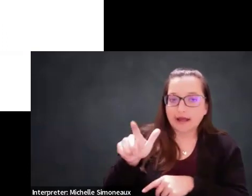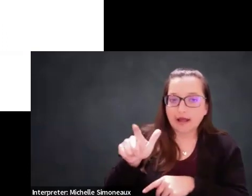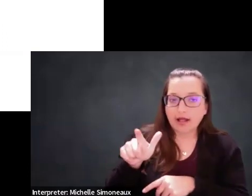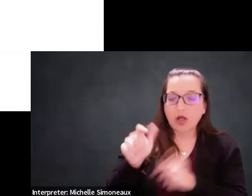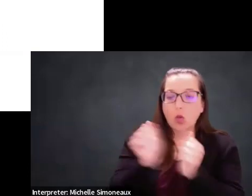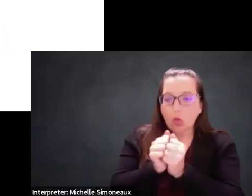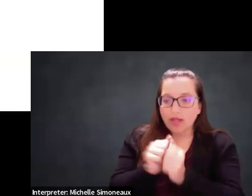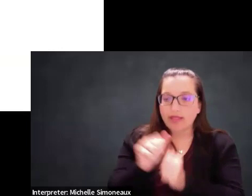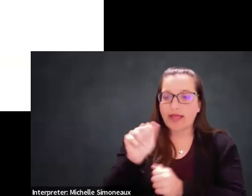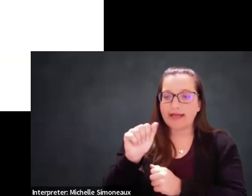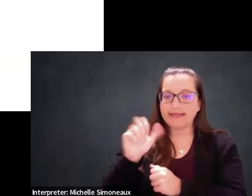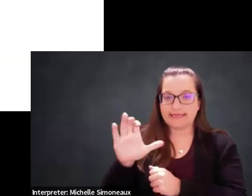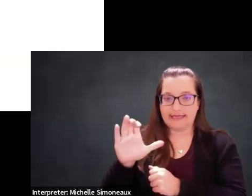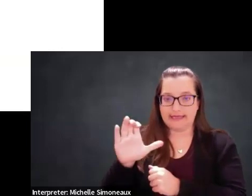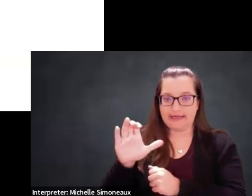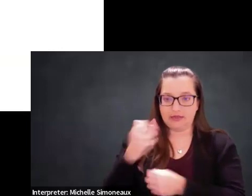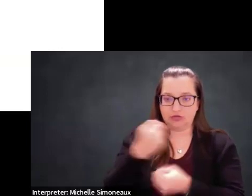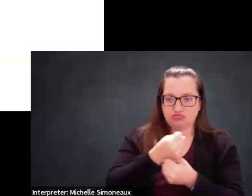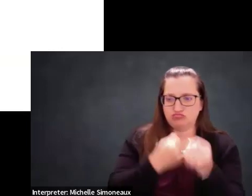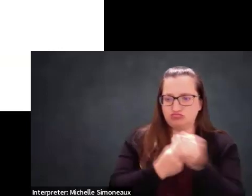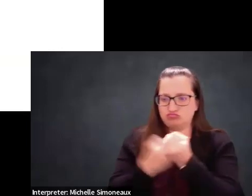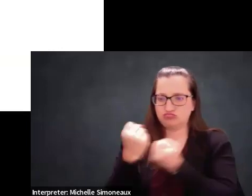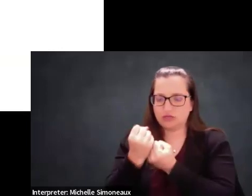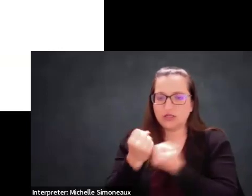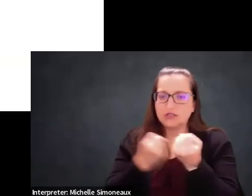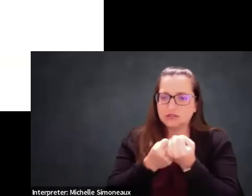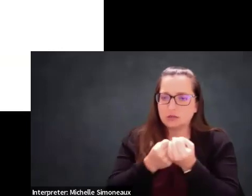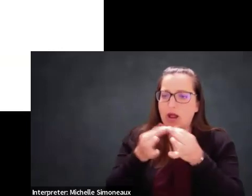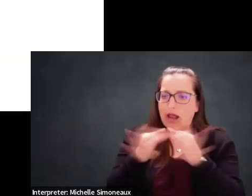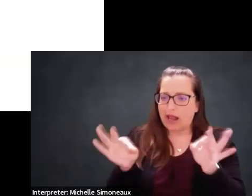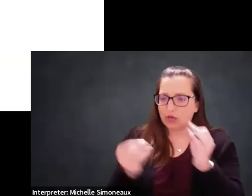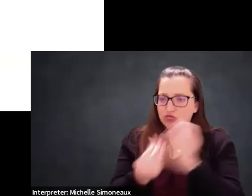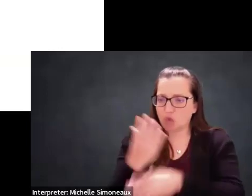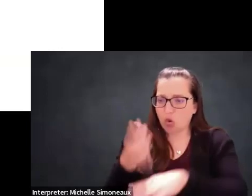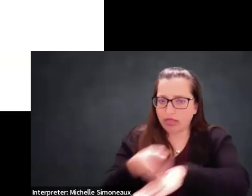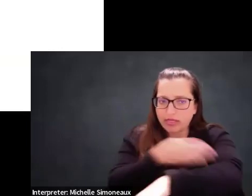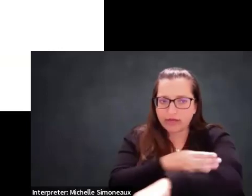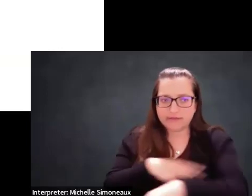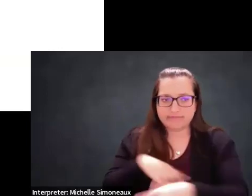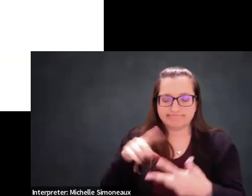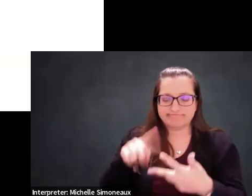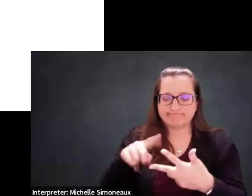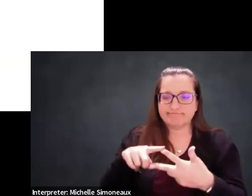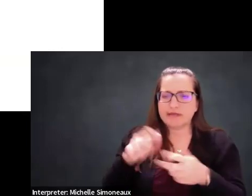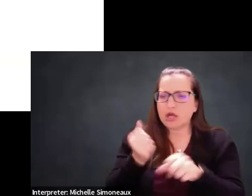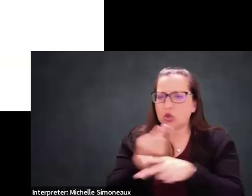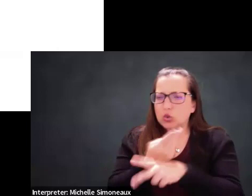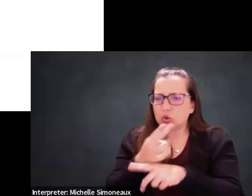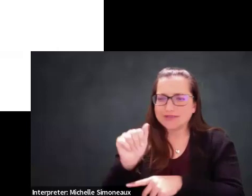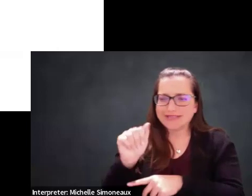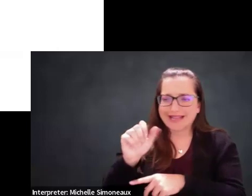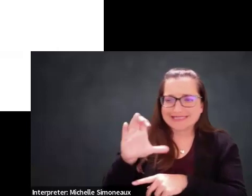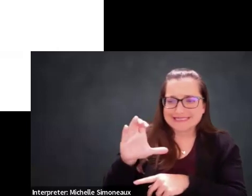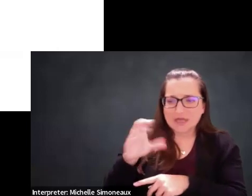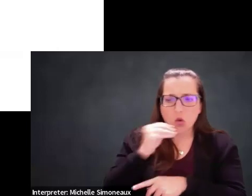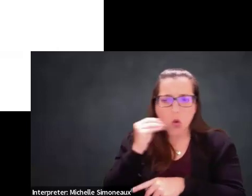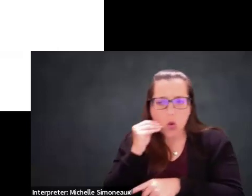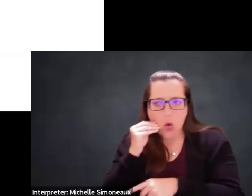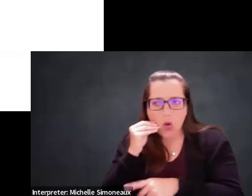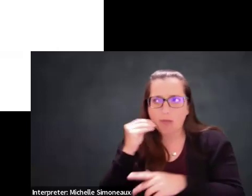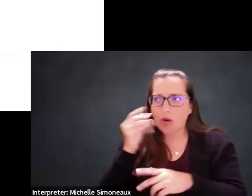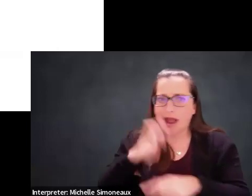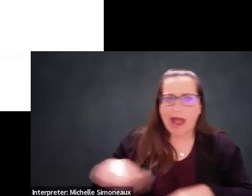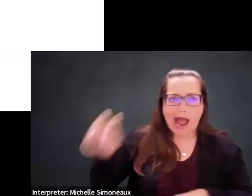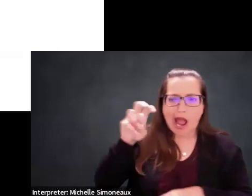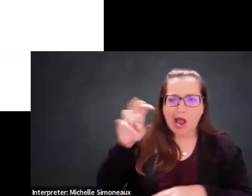AAC in conjunction with one another to support language growth, tips on AAC in the home and on the go, as well as